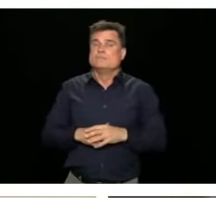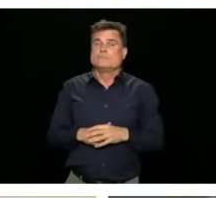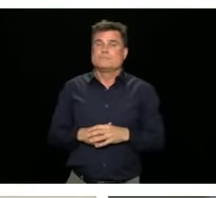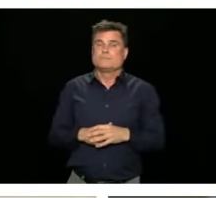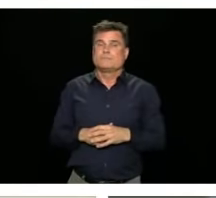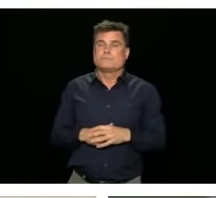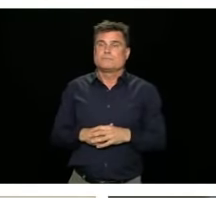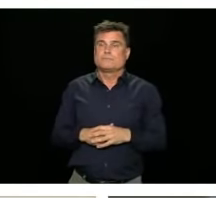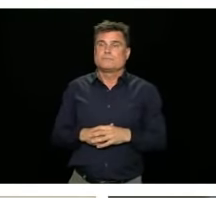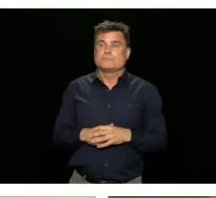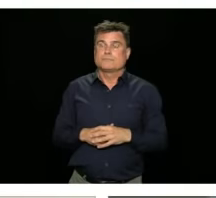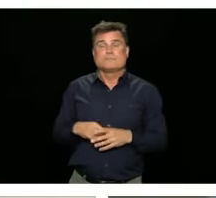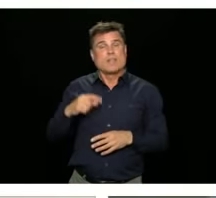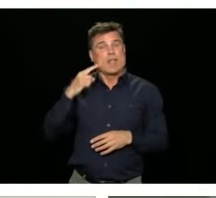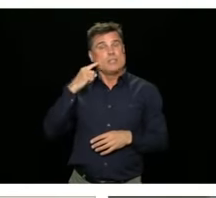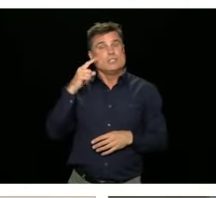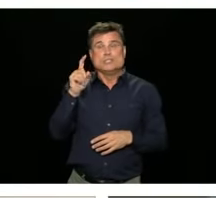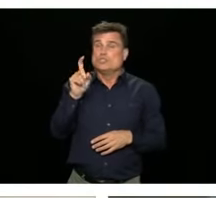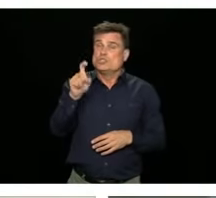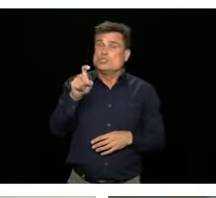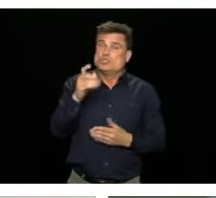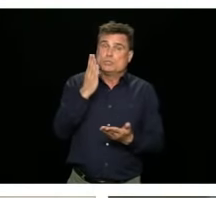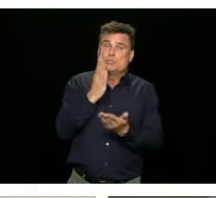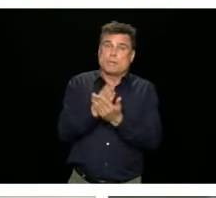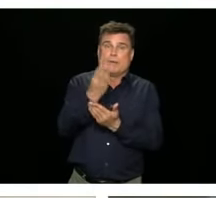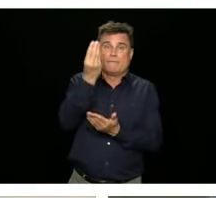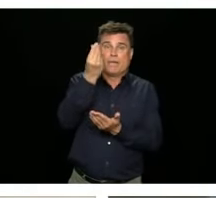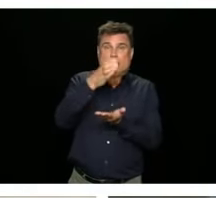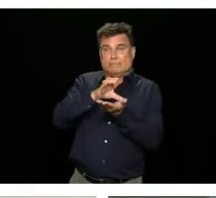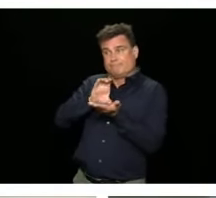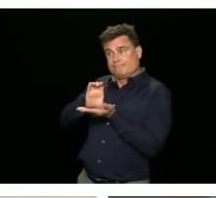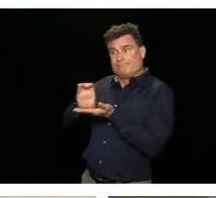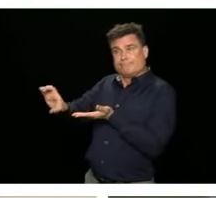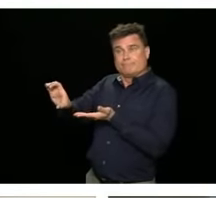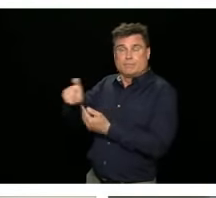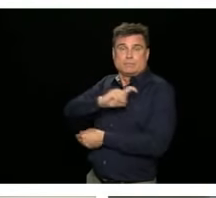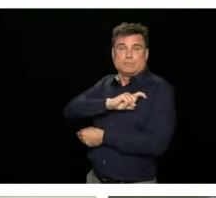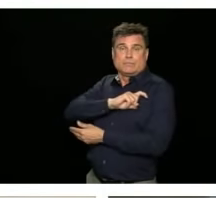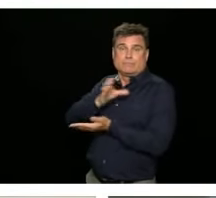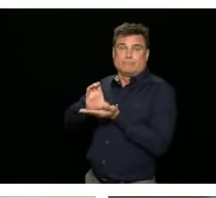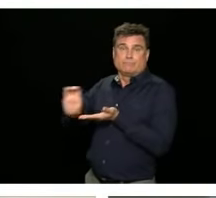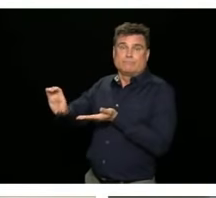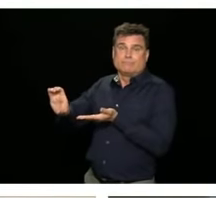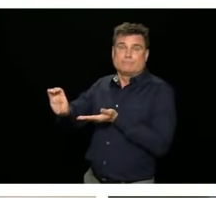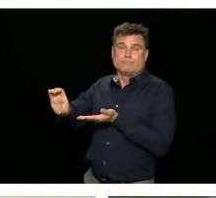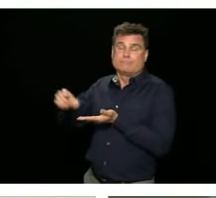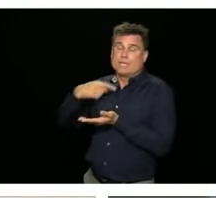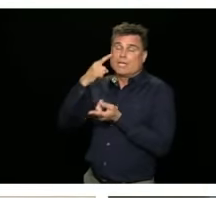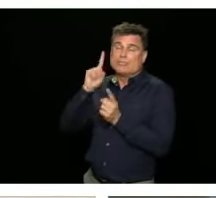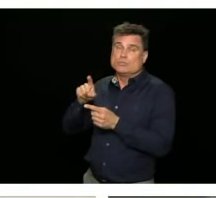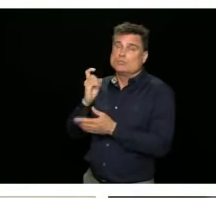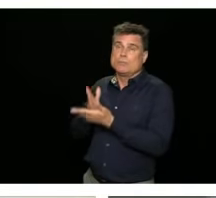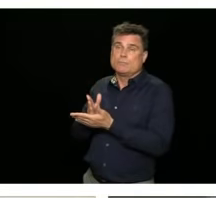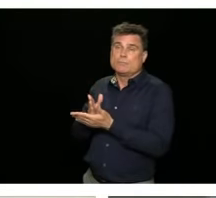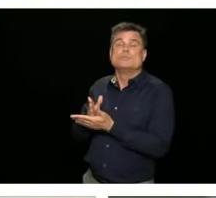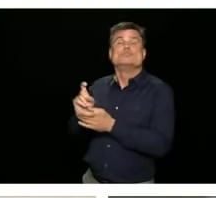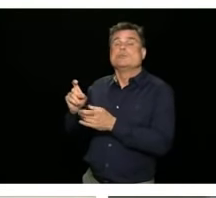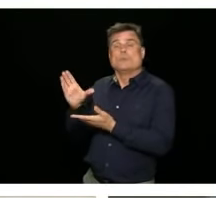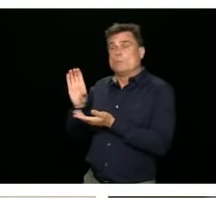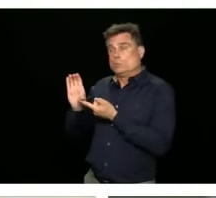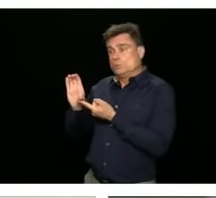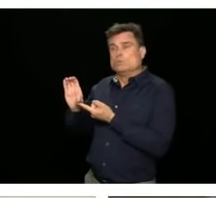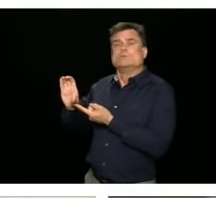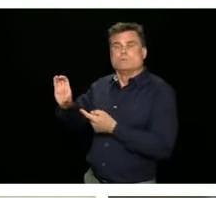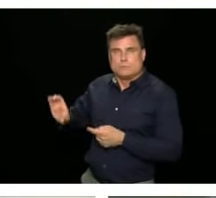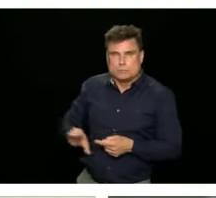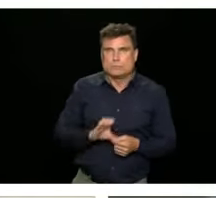be replaced with infrastructure that absolutely supports a realignment of our